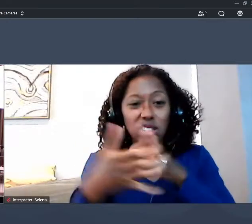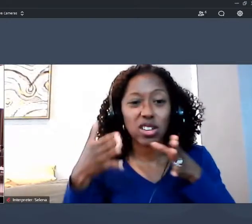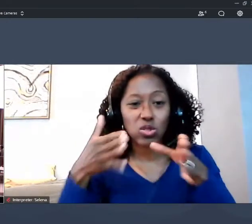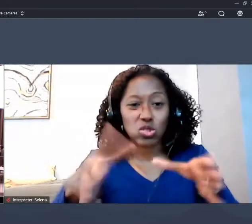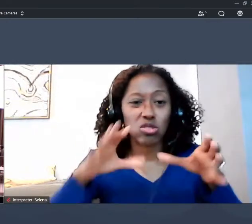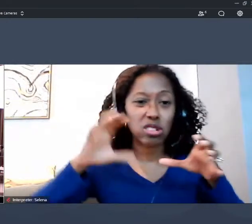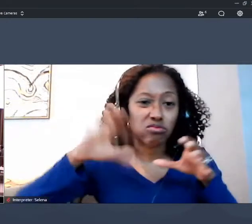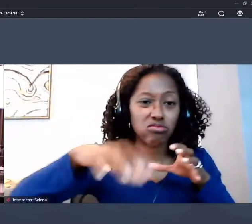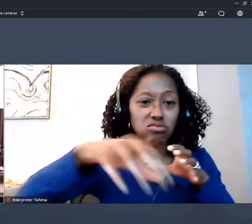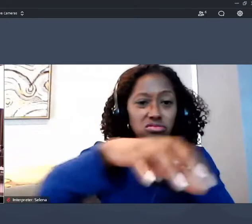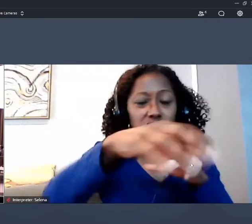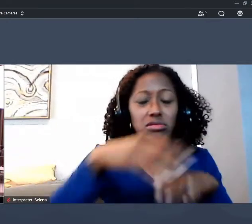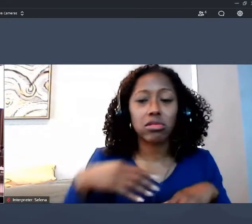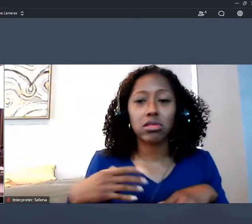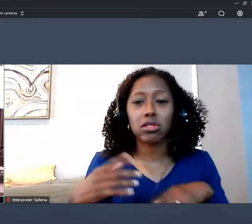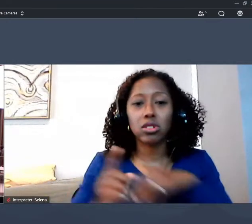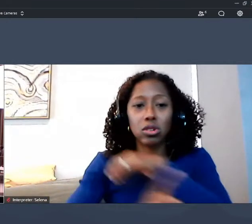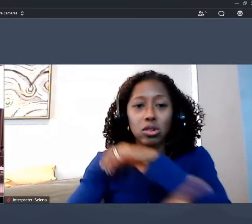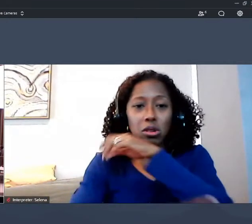to basic